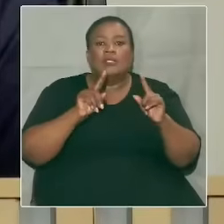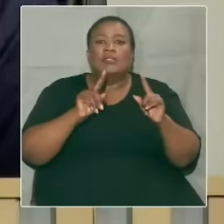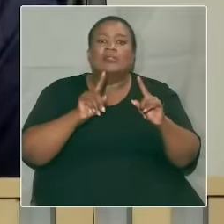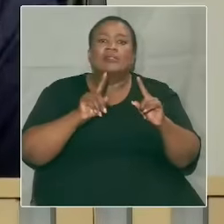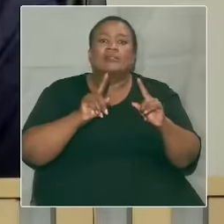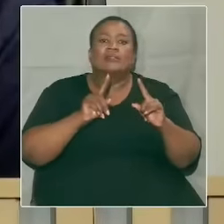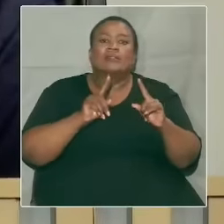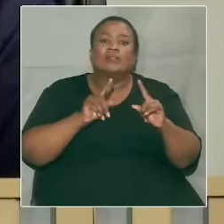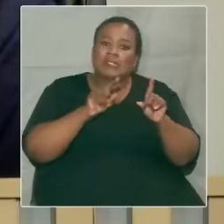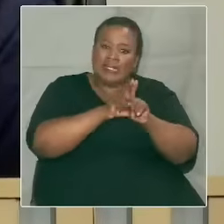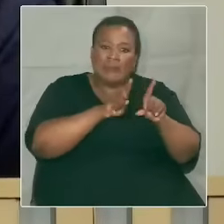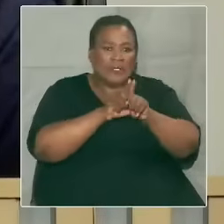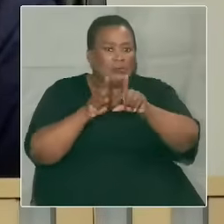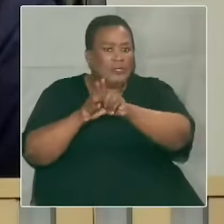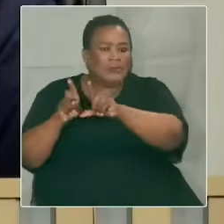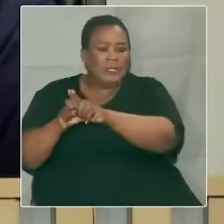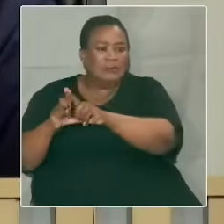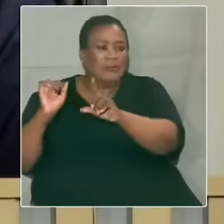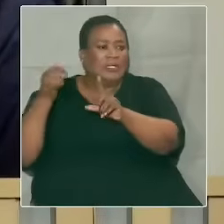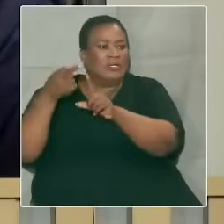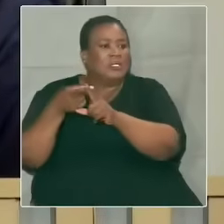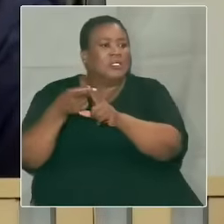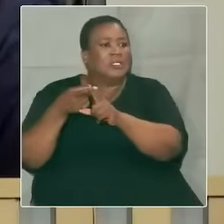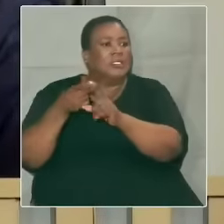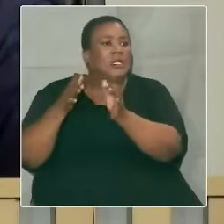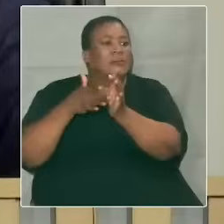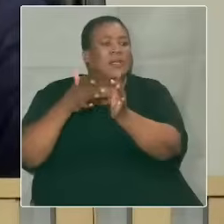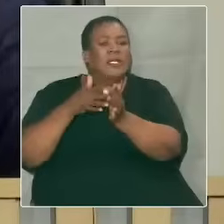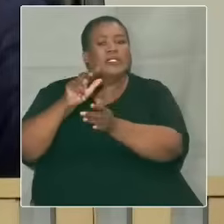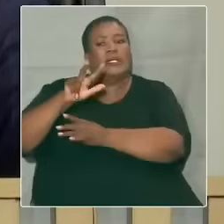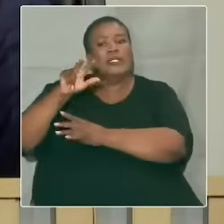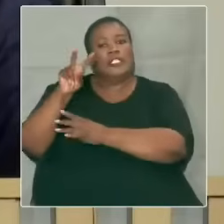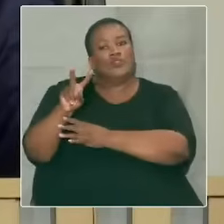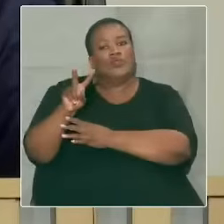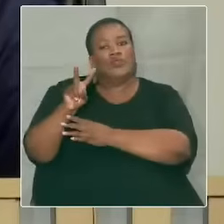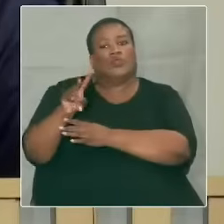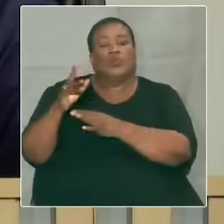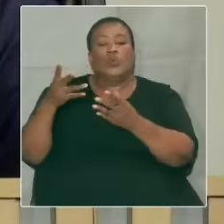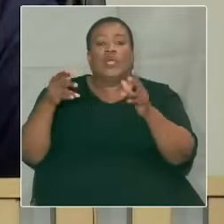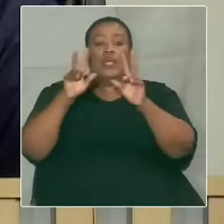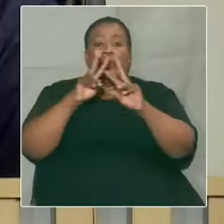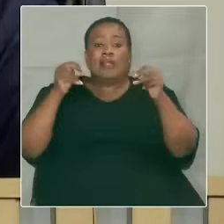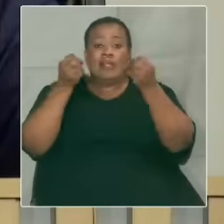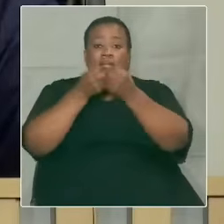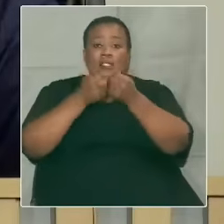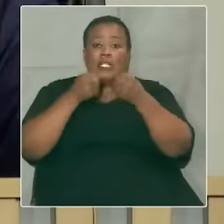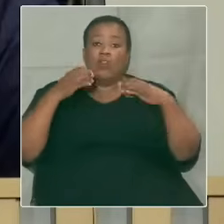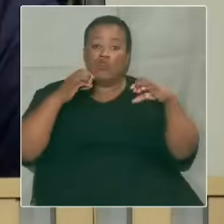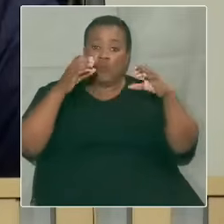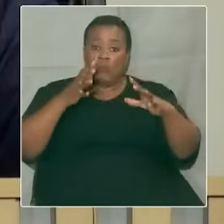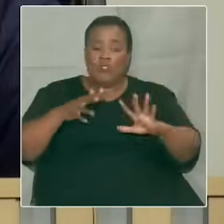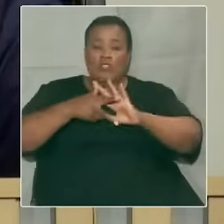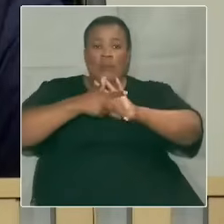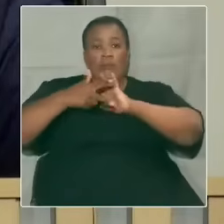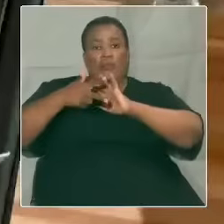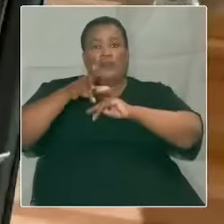same until the page 82, where the National Commissioner then approved the plan or the